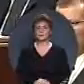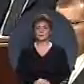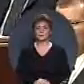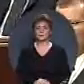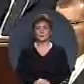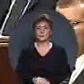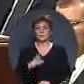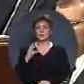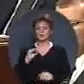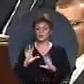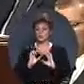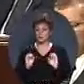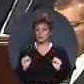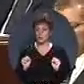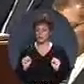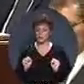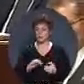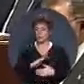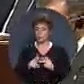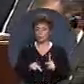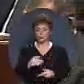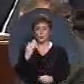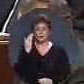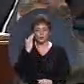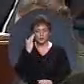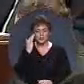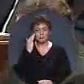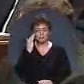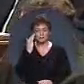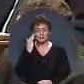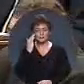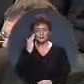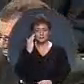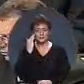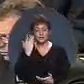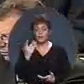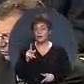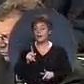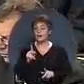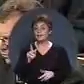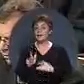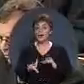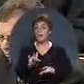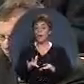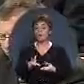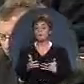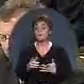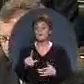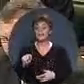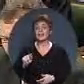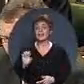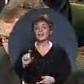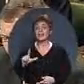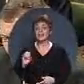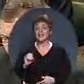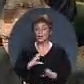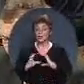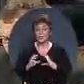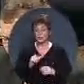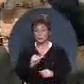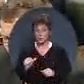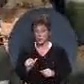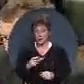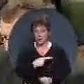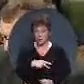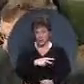Mr. Speaker, as everyone knows, today's communications world is not only provincial, it's national, but it's